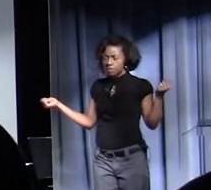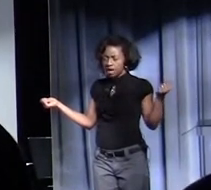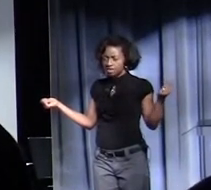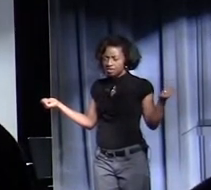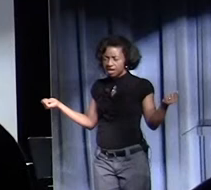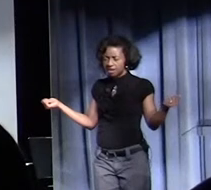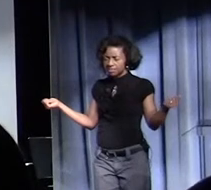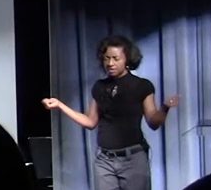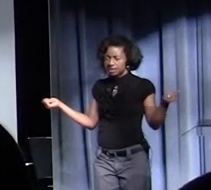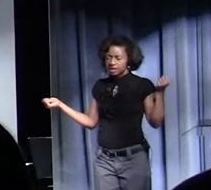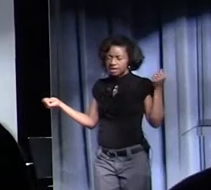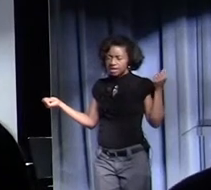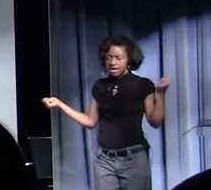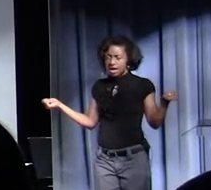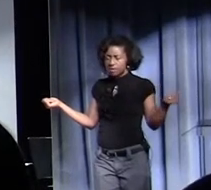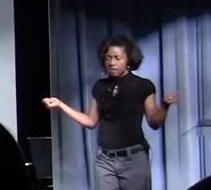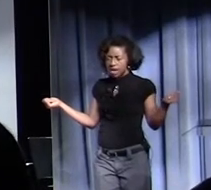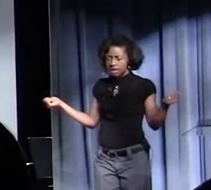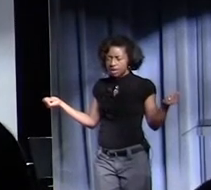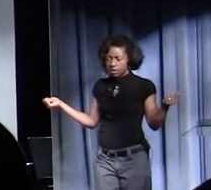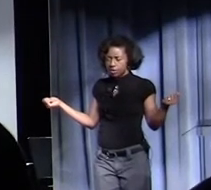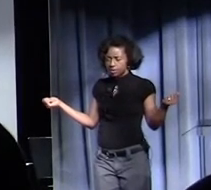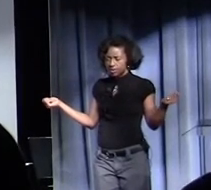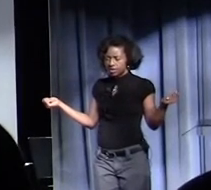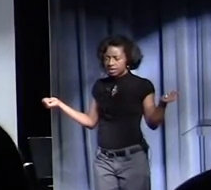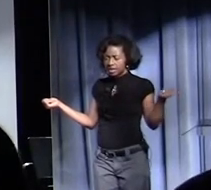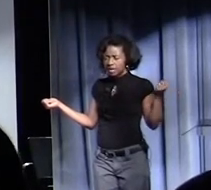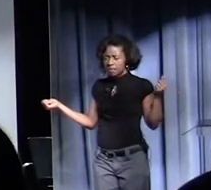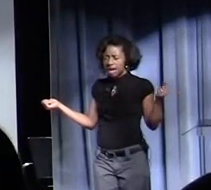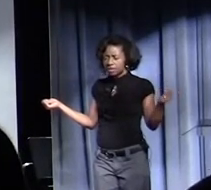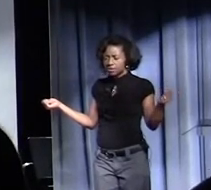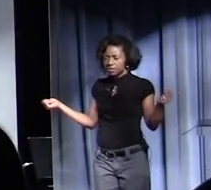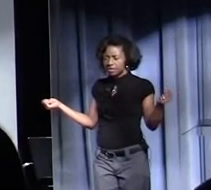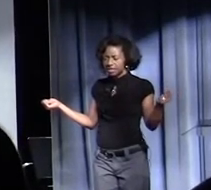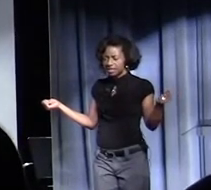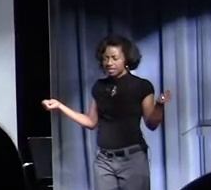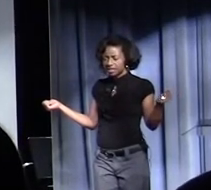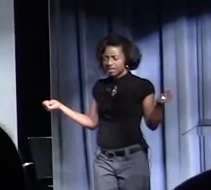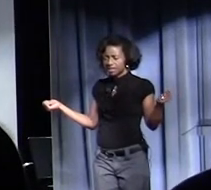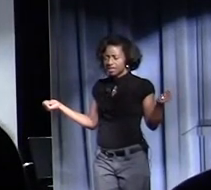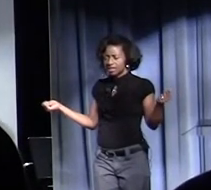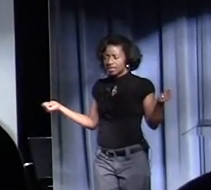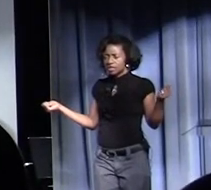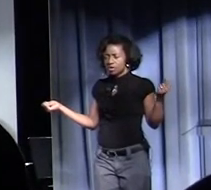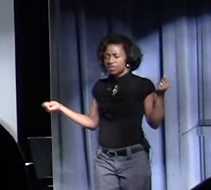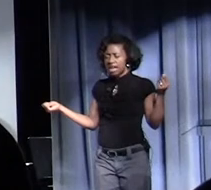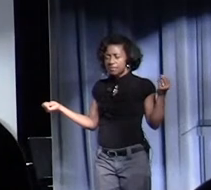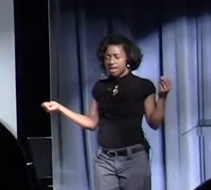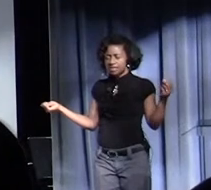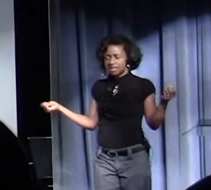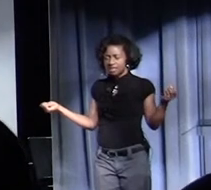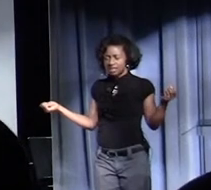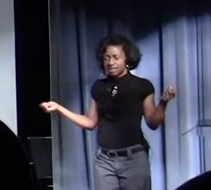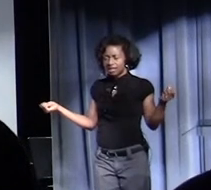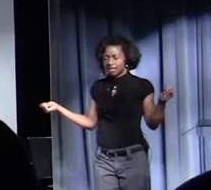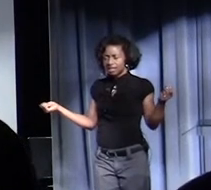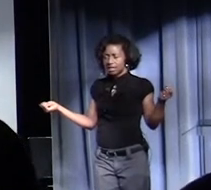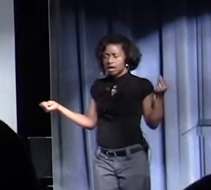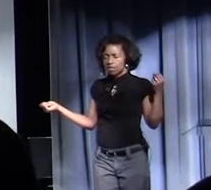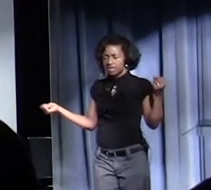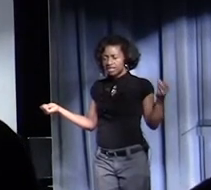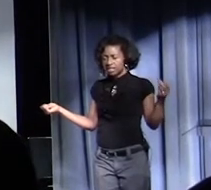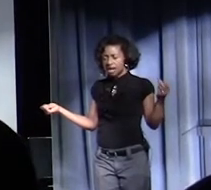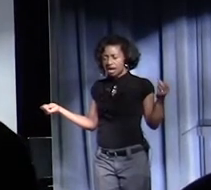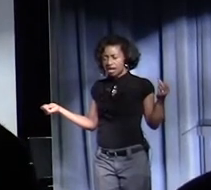job, everywhere I go, in my community, so that they may see a risen